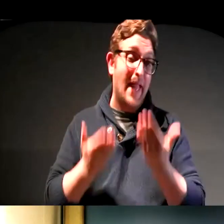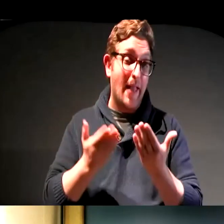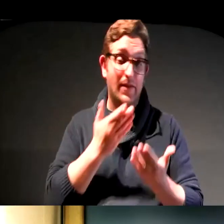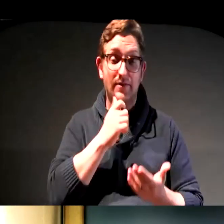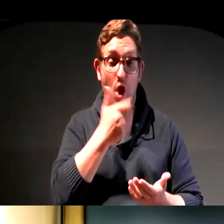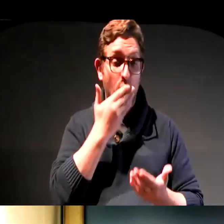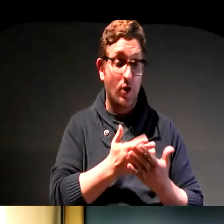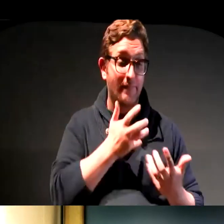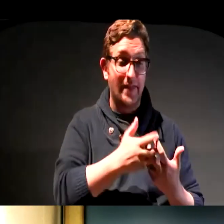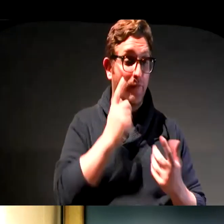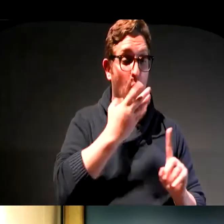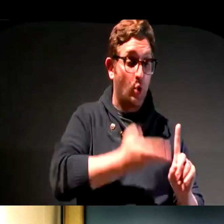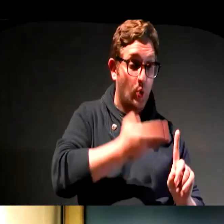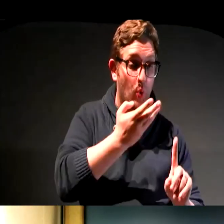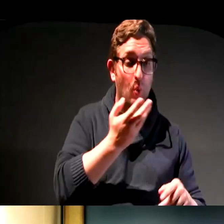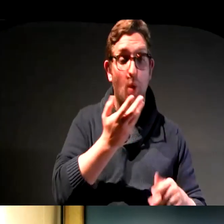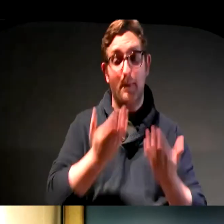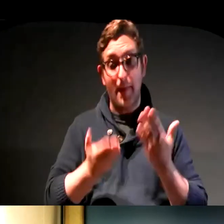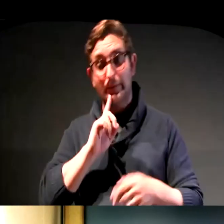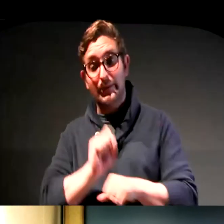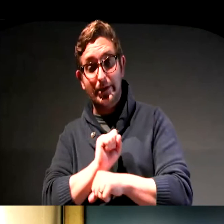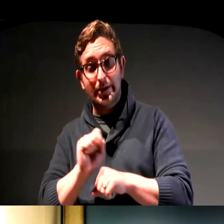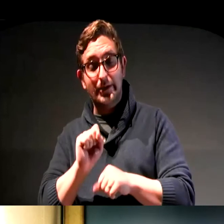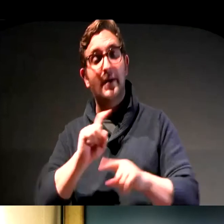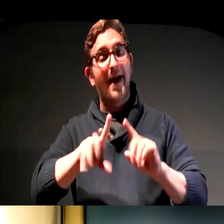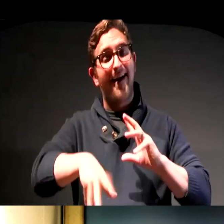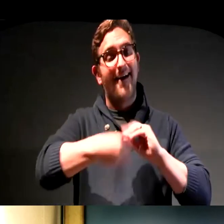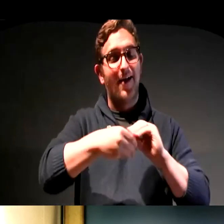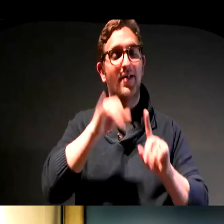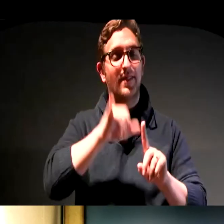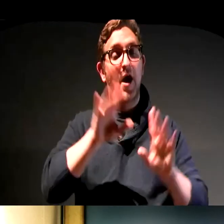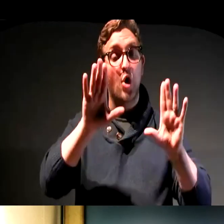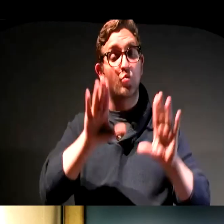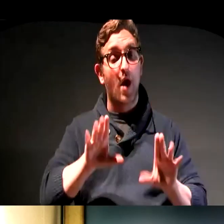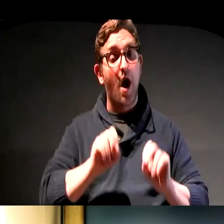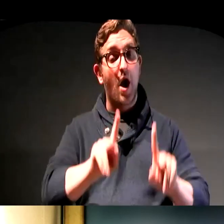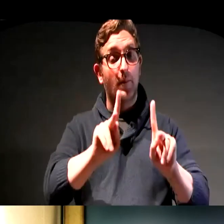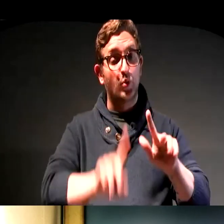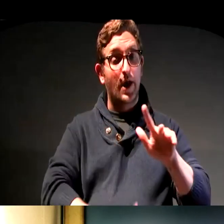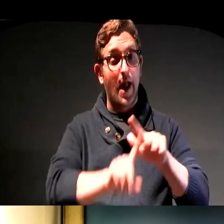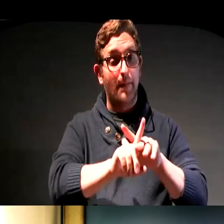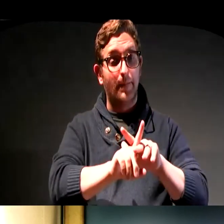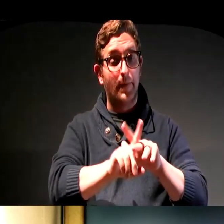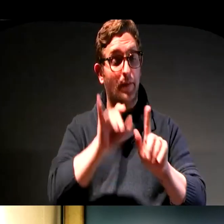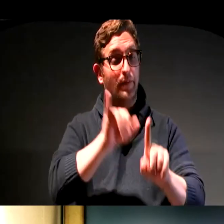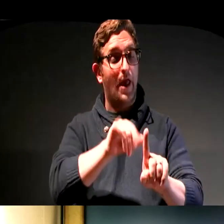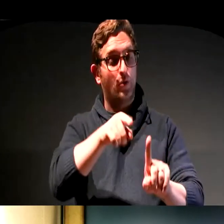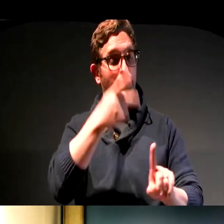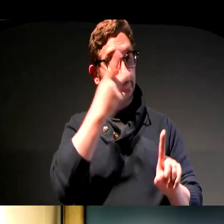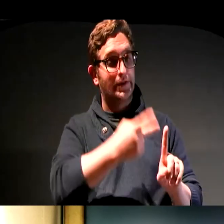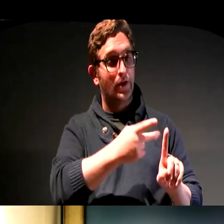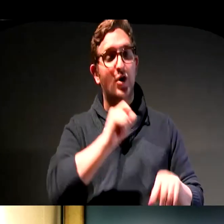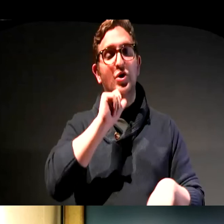you. And attached to that is, if a great opportunity comes up that you see, don't hide